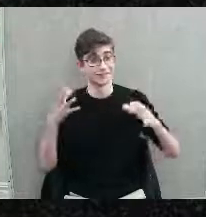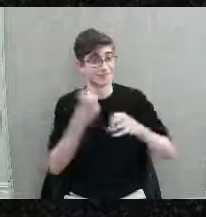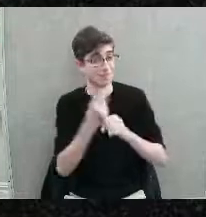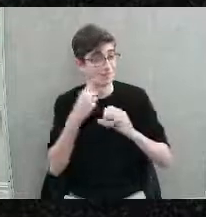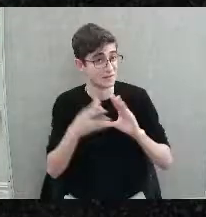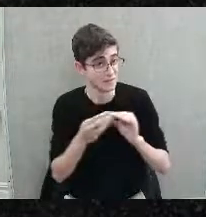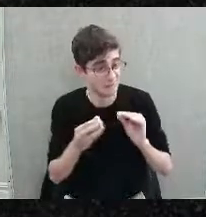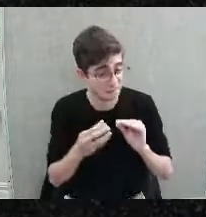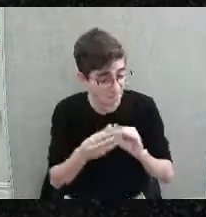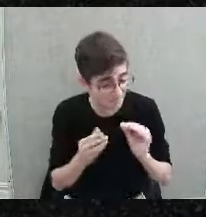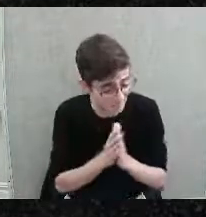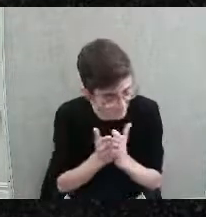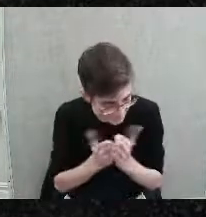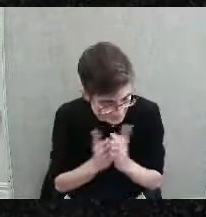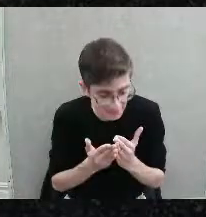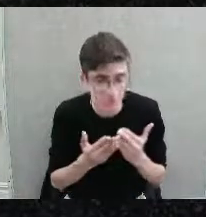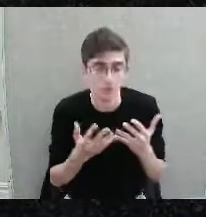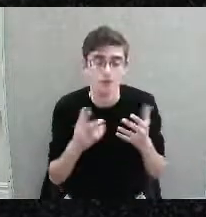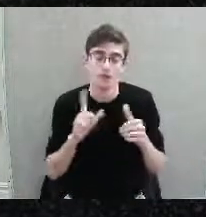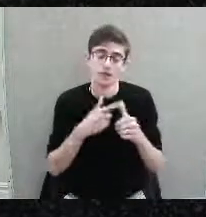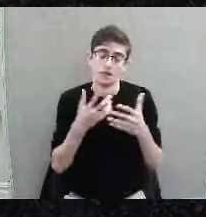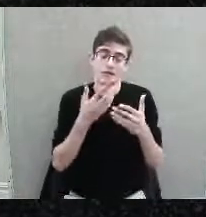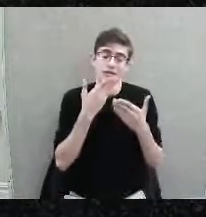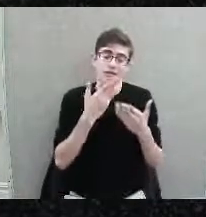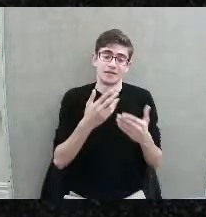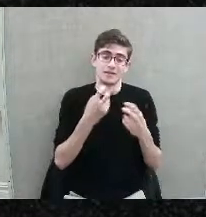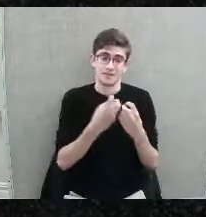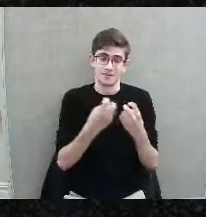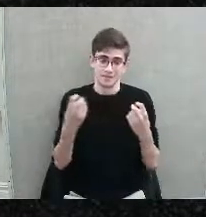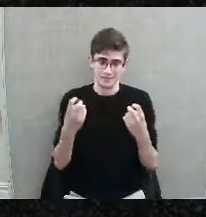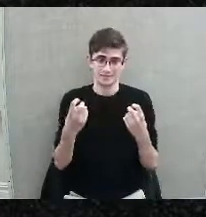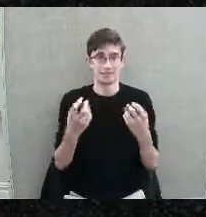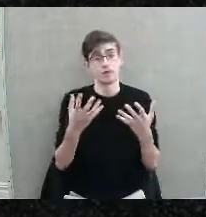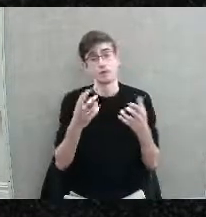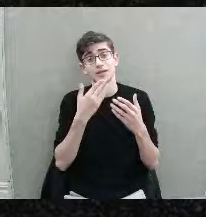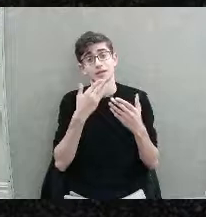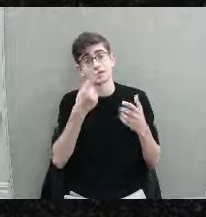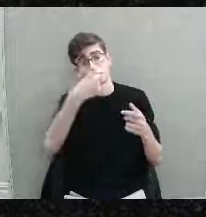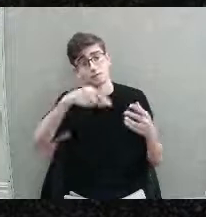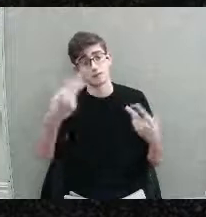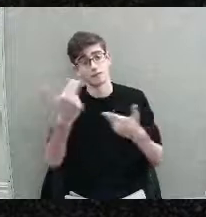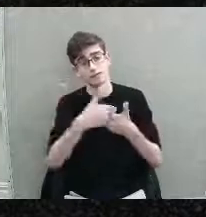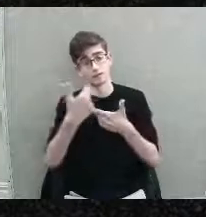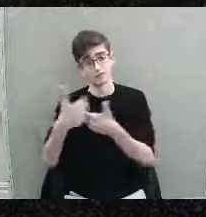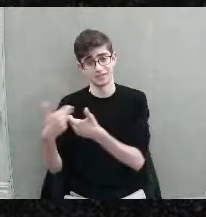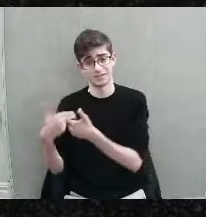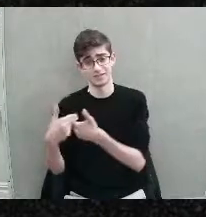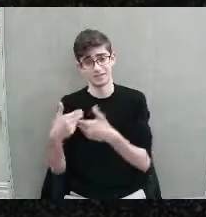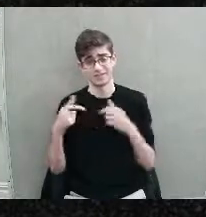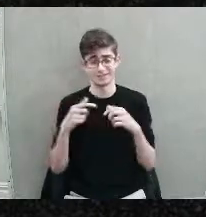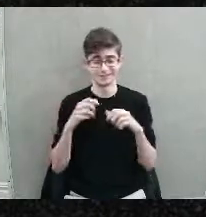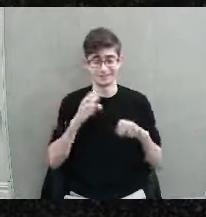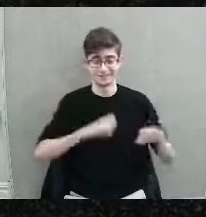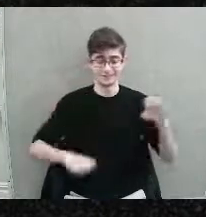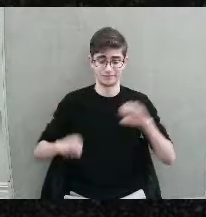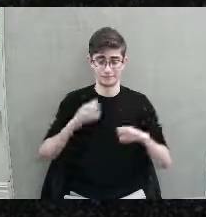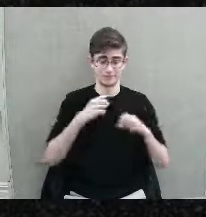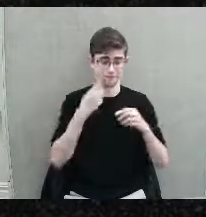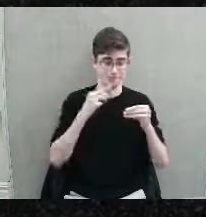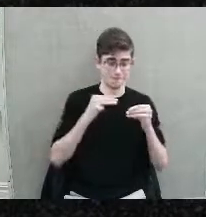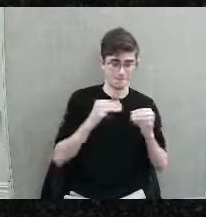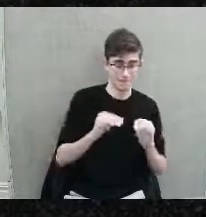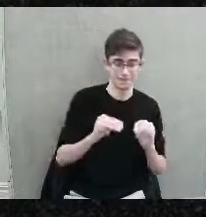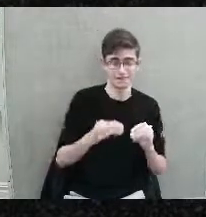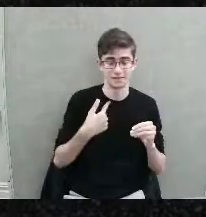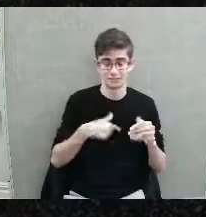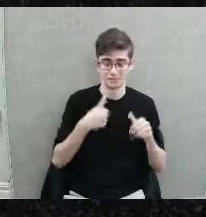first of all, I just want to thank our panelists. And I also want to thank you all for joining us in this experiment and method